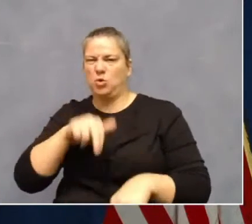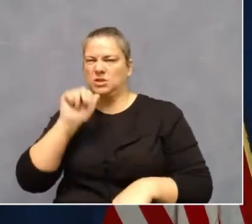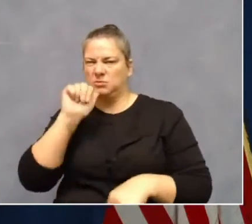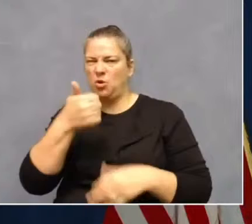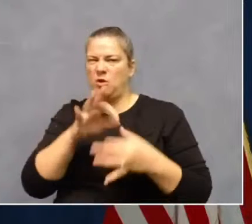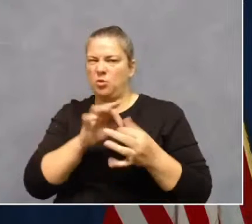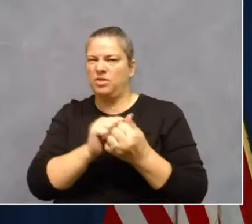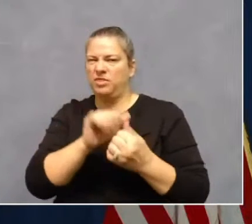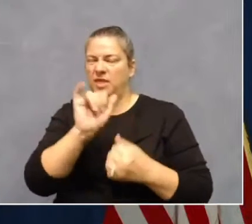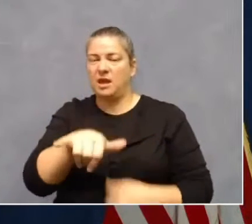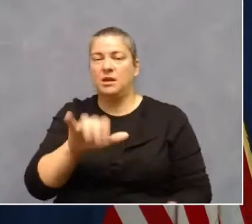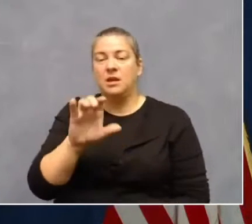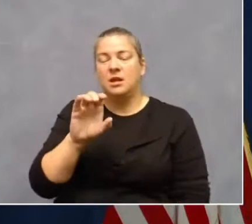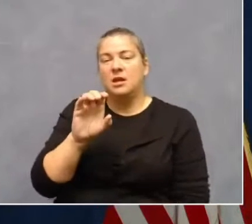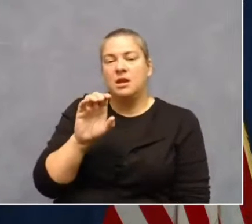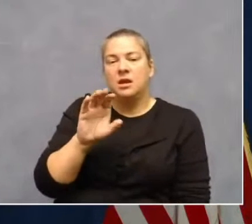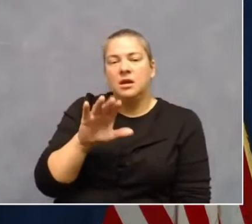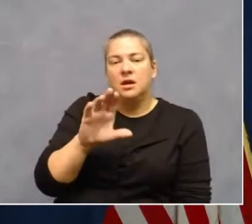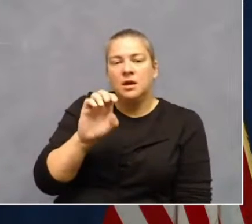outbreak